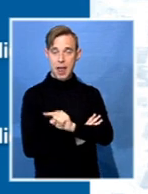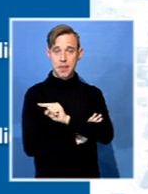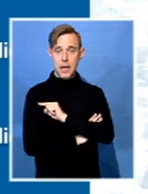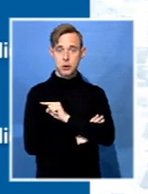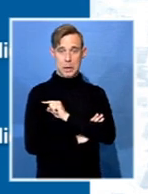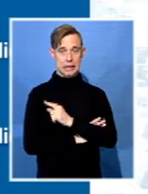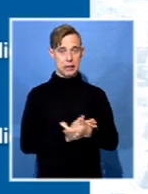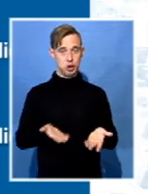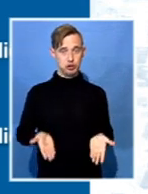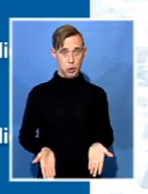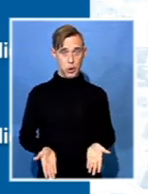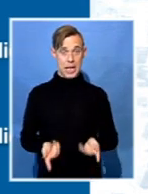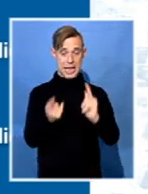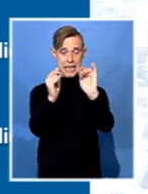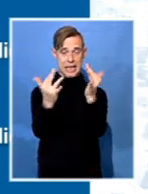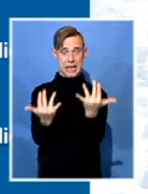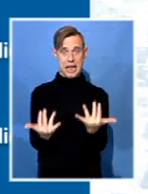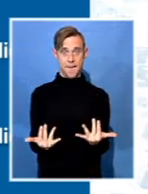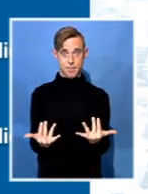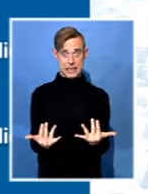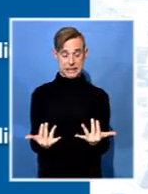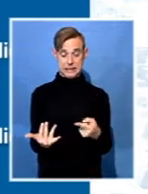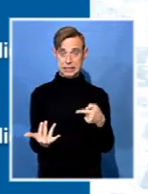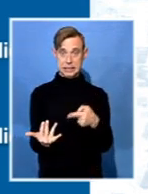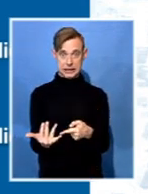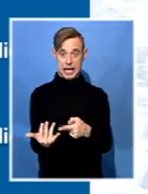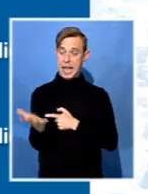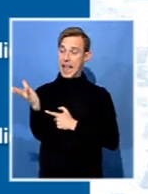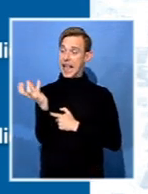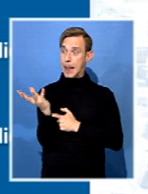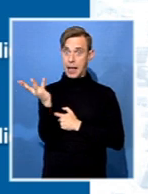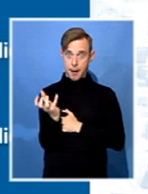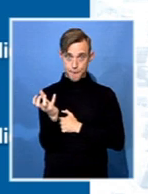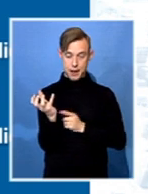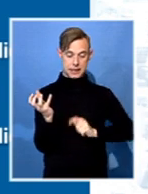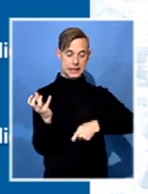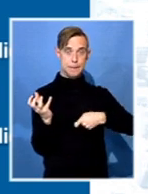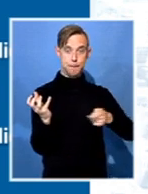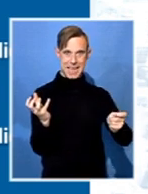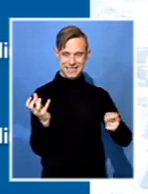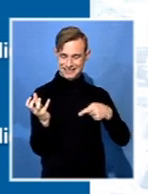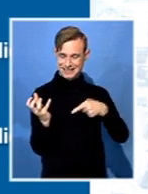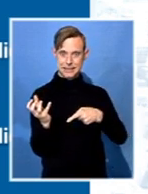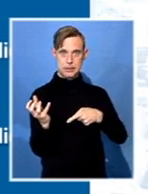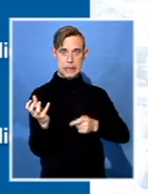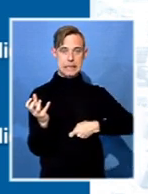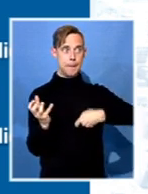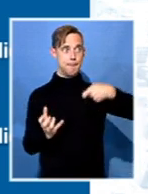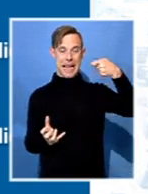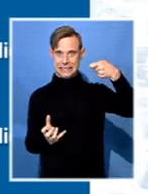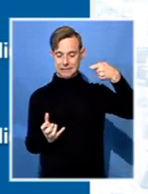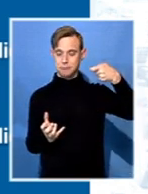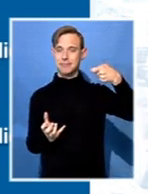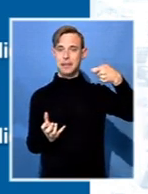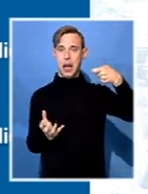being weighed. The deficit is the difference between government spending allocations and the money coming in. It means there's a shortfall and South